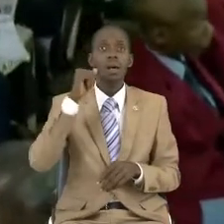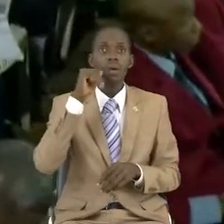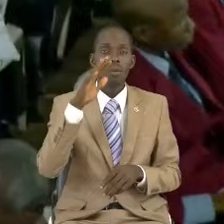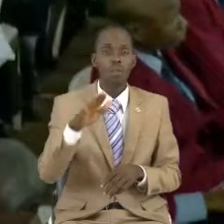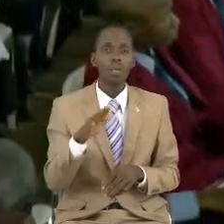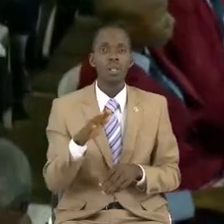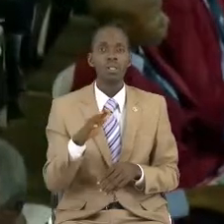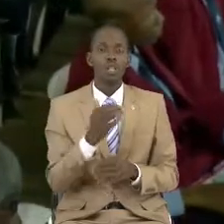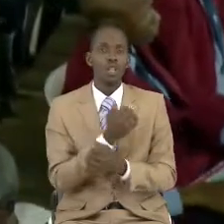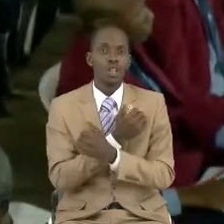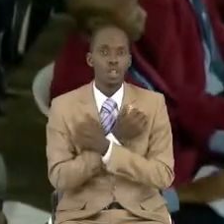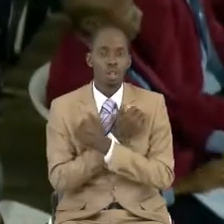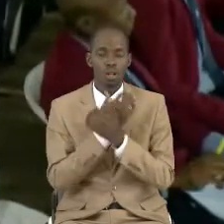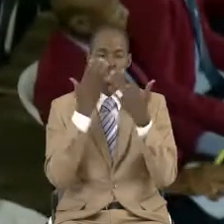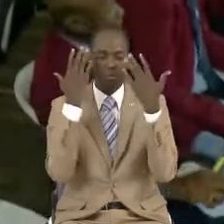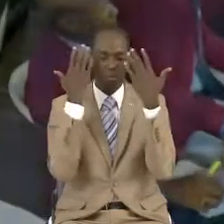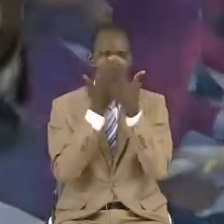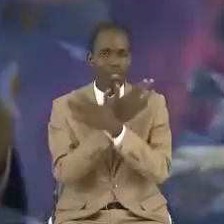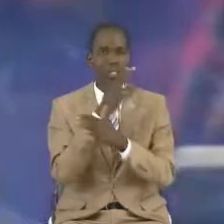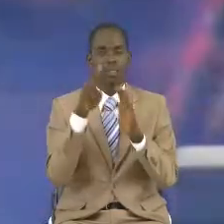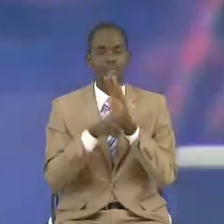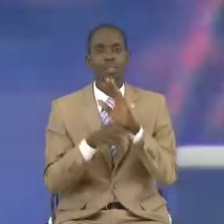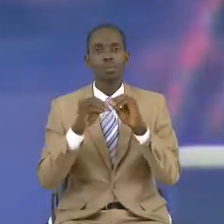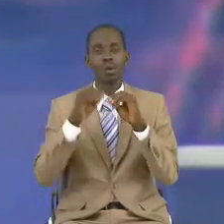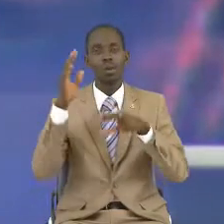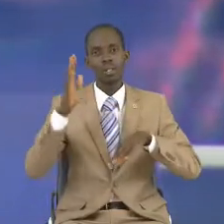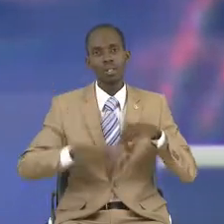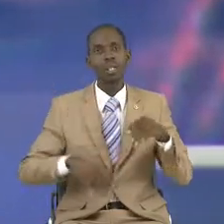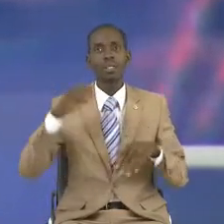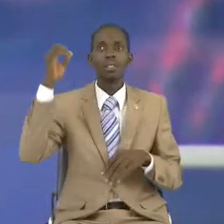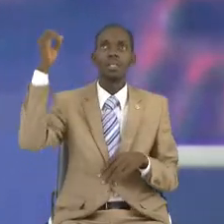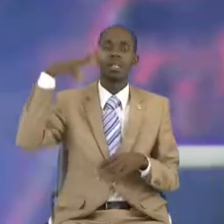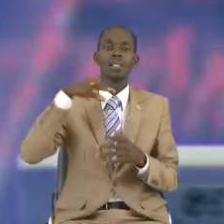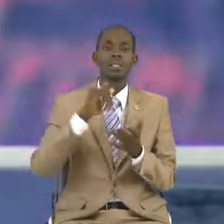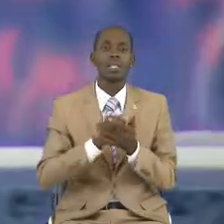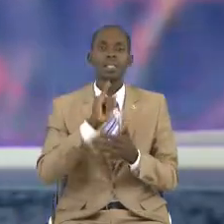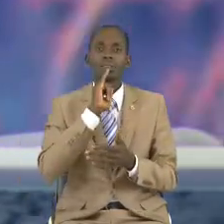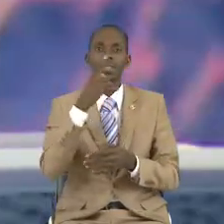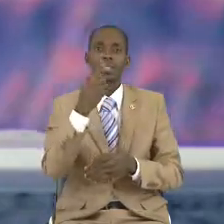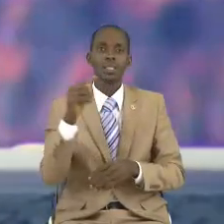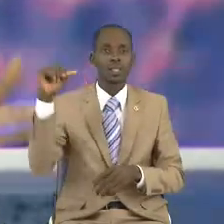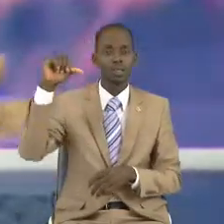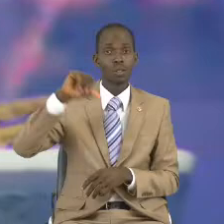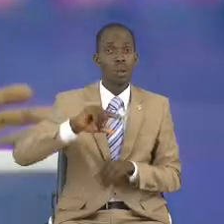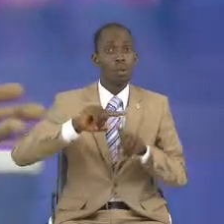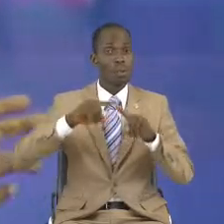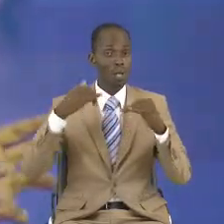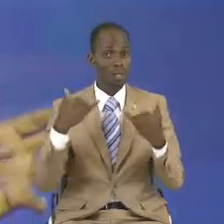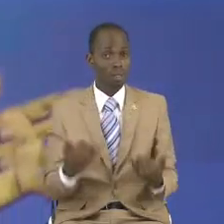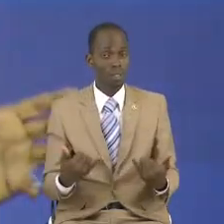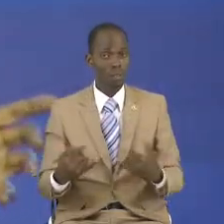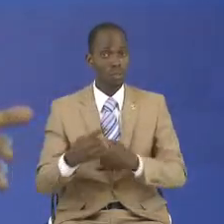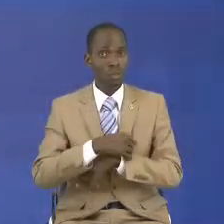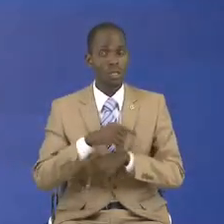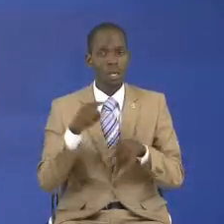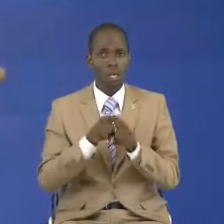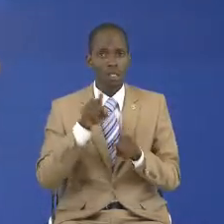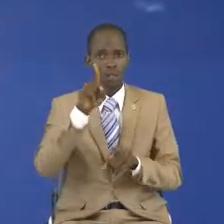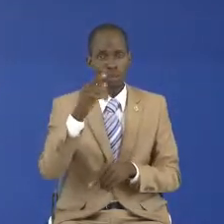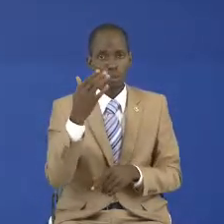darkness rather than light that's the condemnation but today a realize